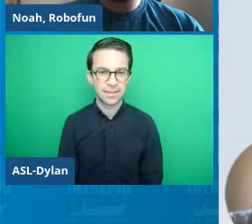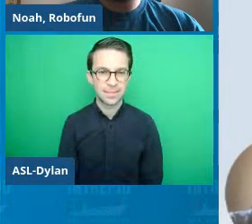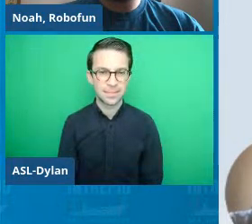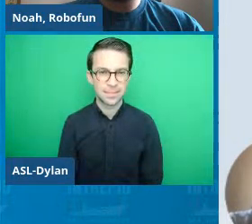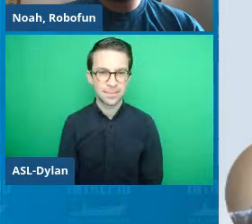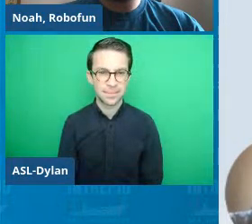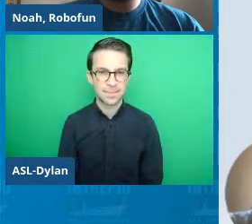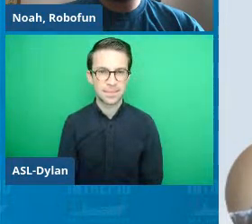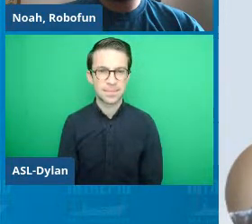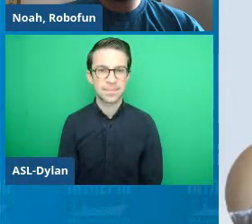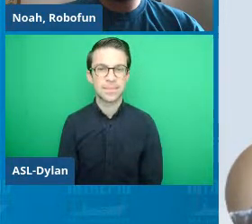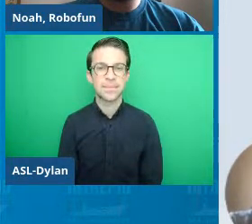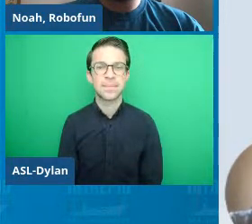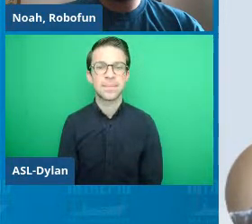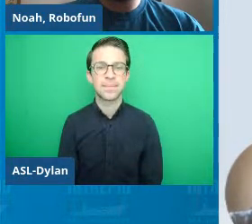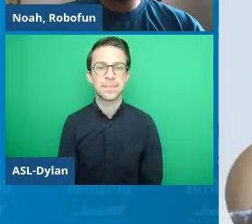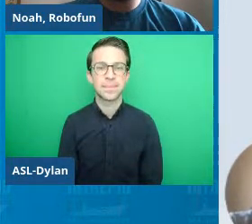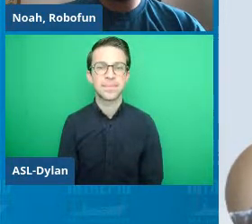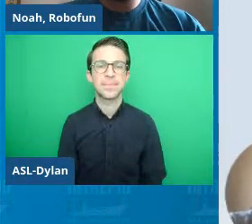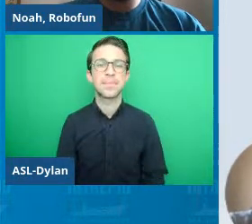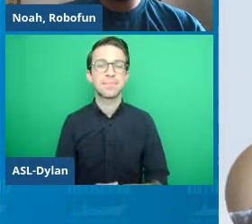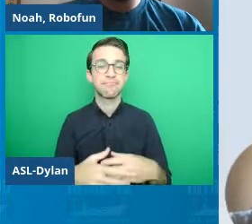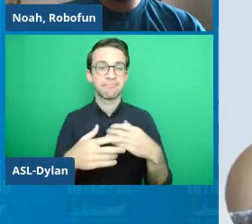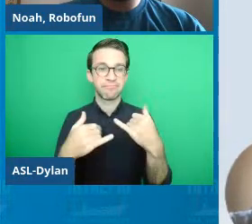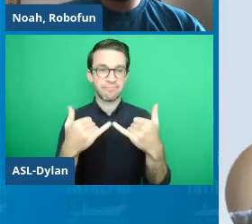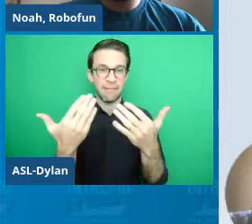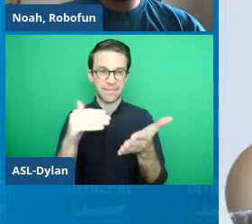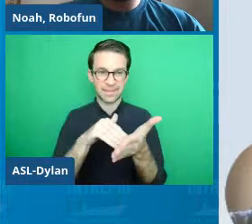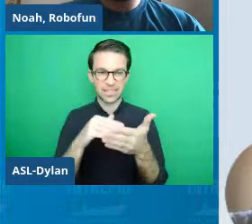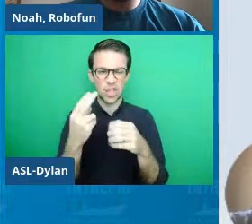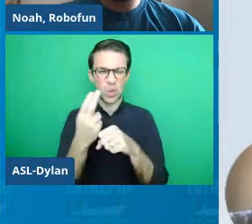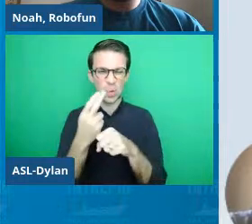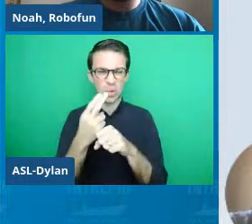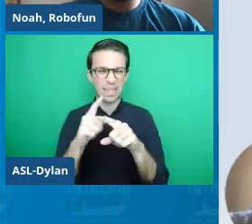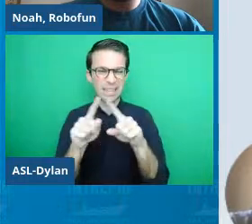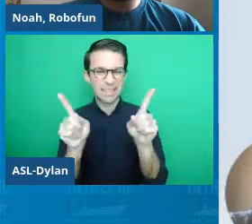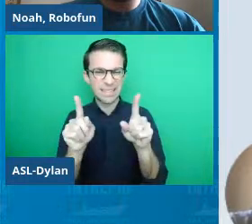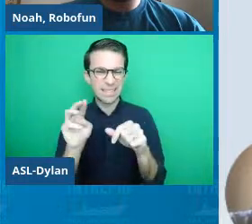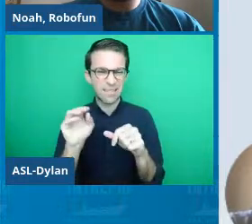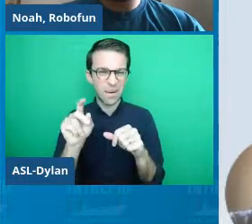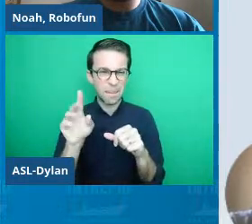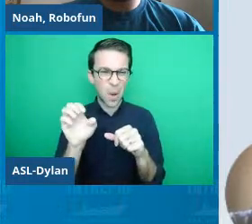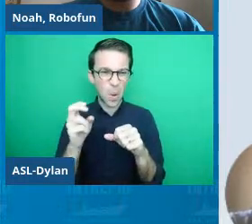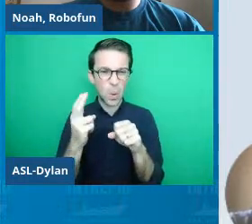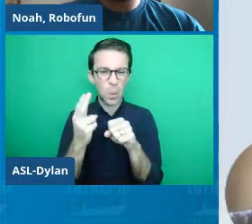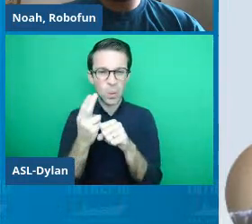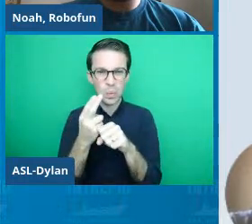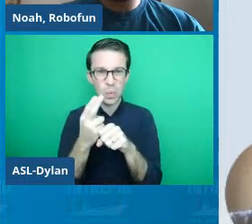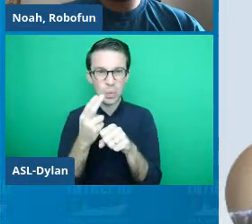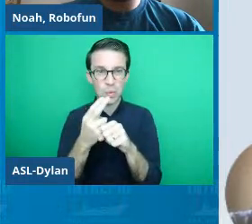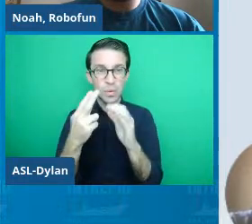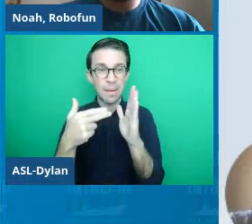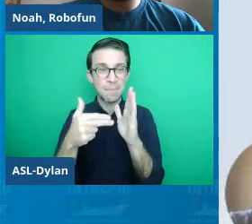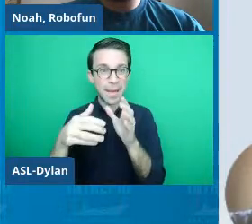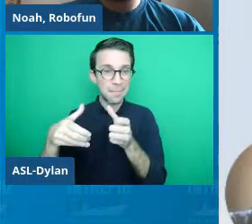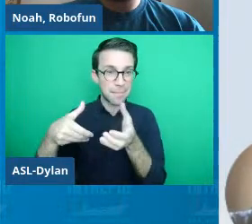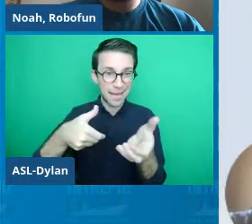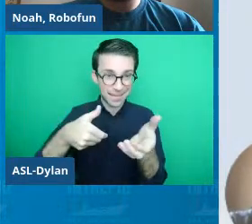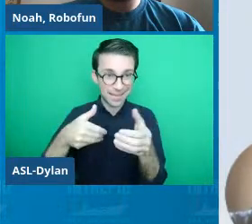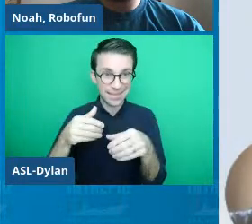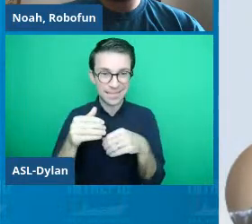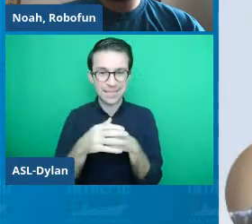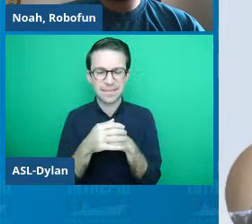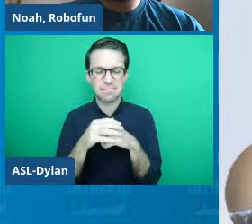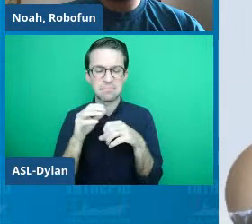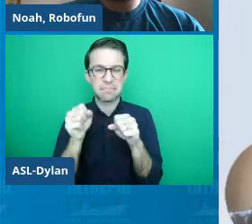go over one more time. Then I'm actually going to go into this different mode where a paint bucket can be filled in a little more easily.